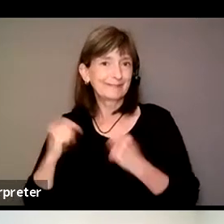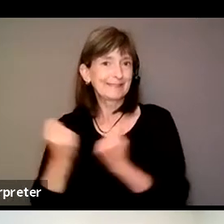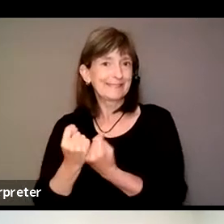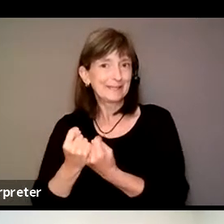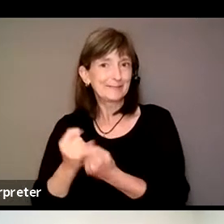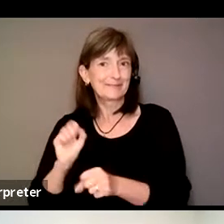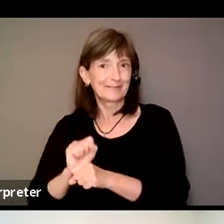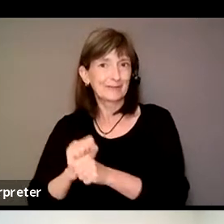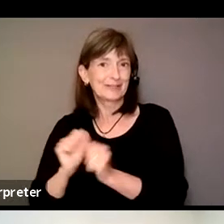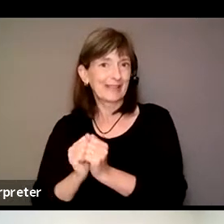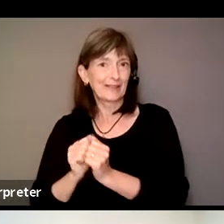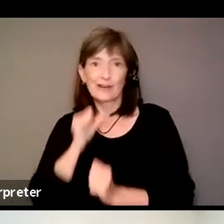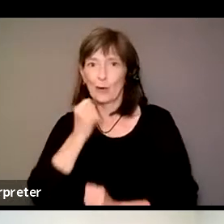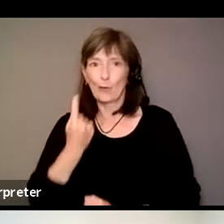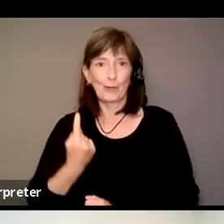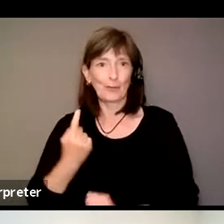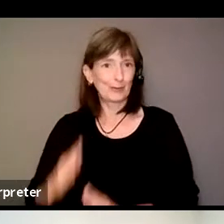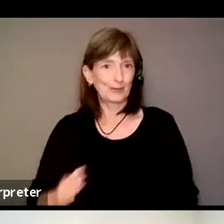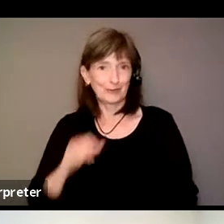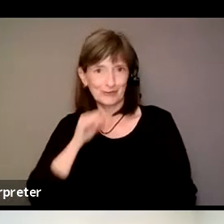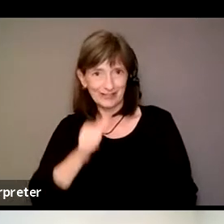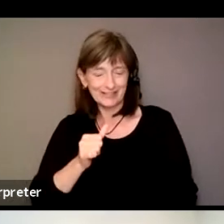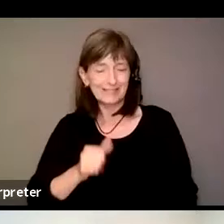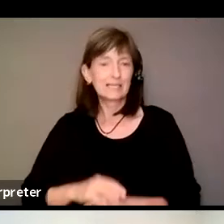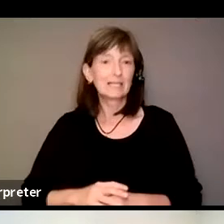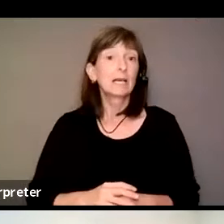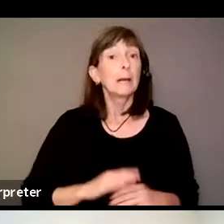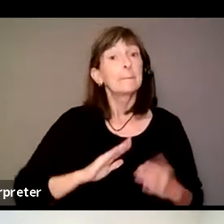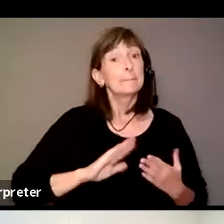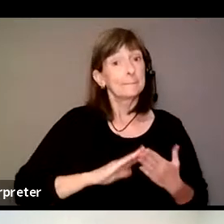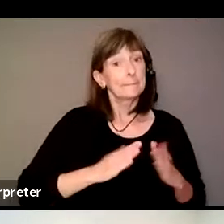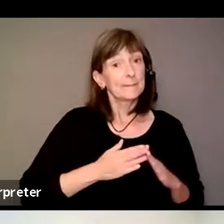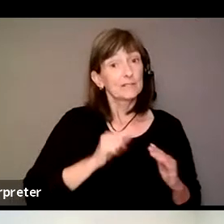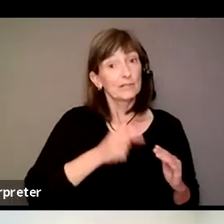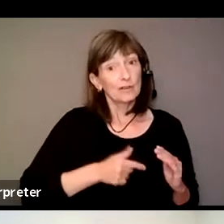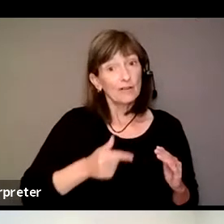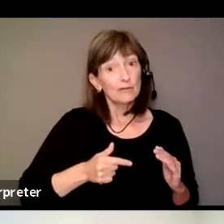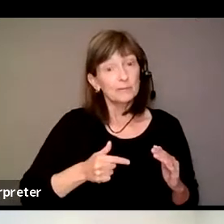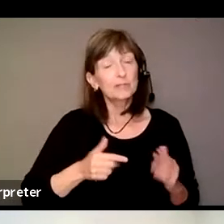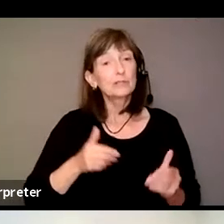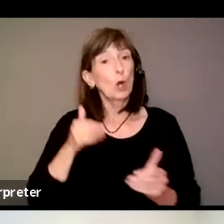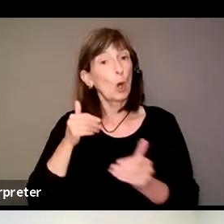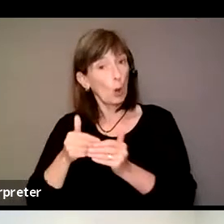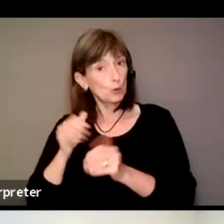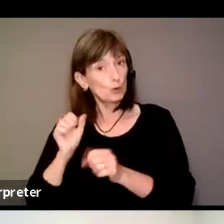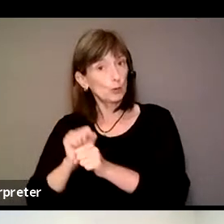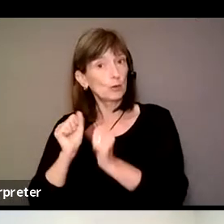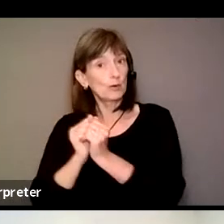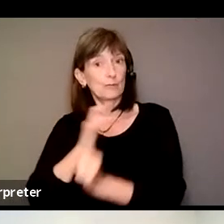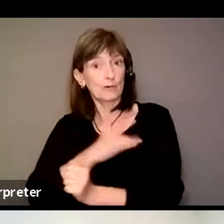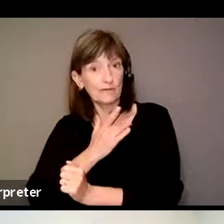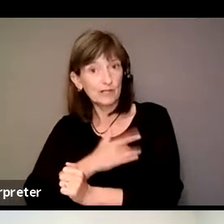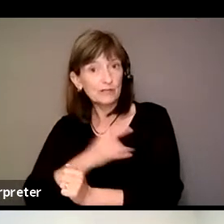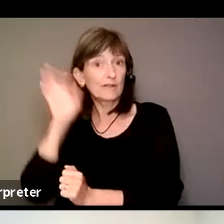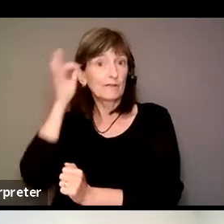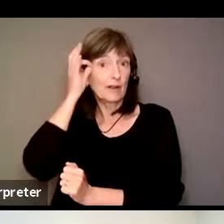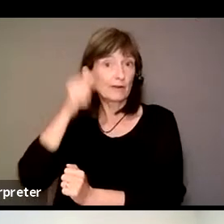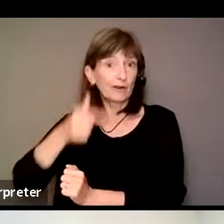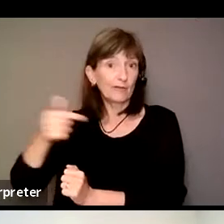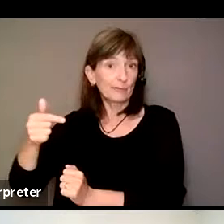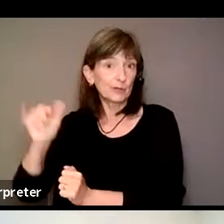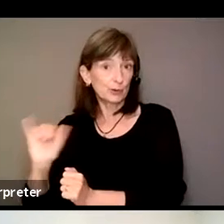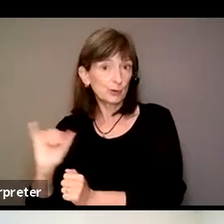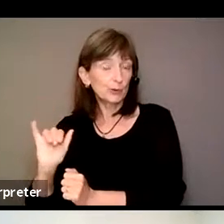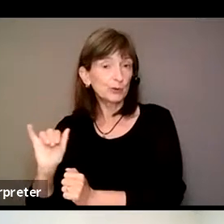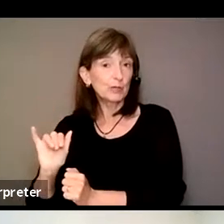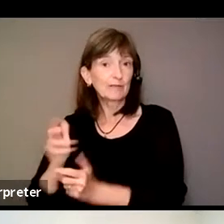things. Municipal governments work closely with their provincial and their federal counterparts to ensure that services are delivered